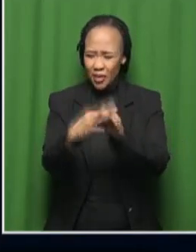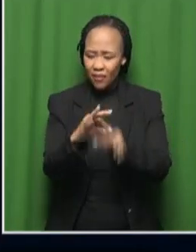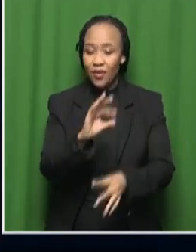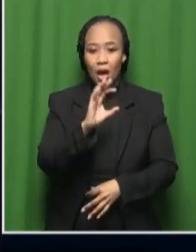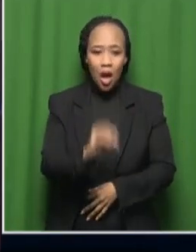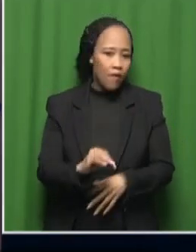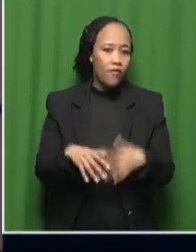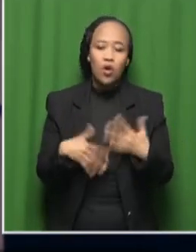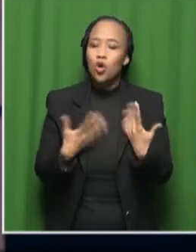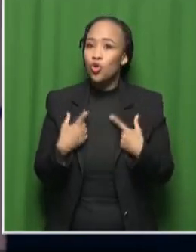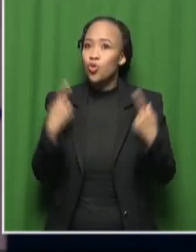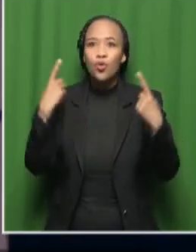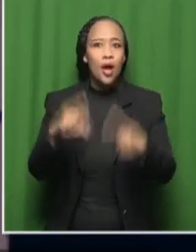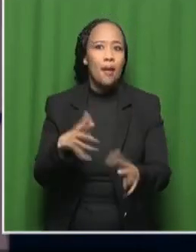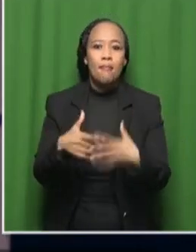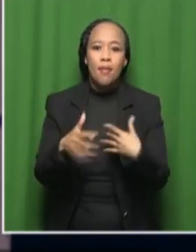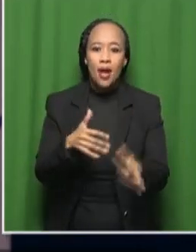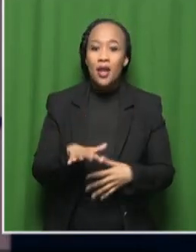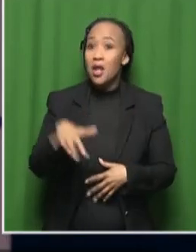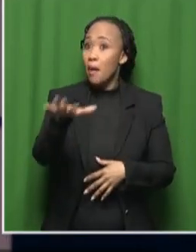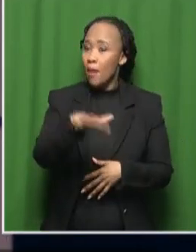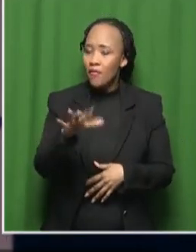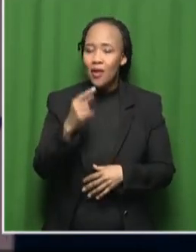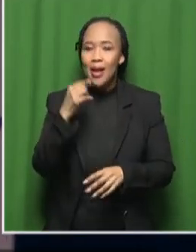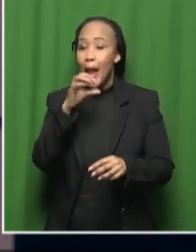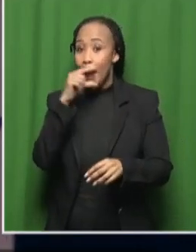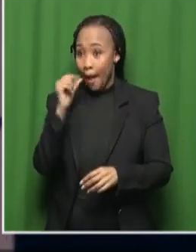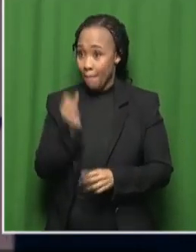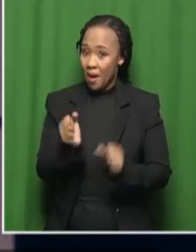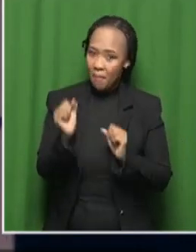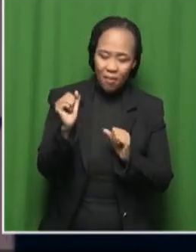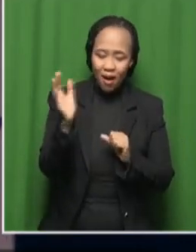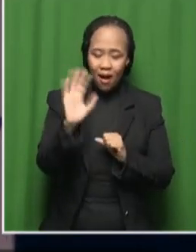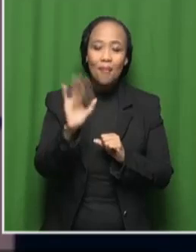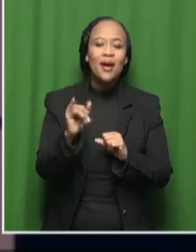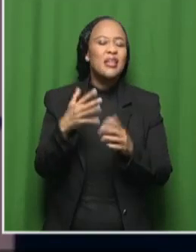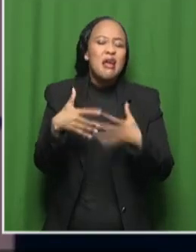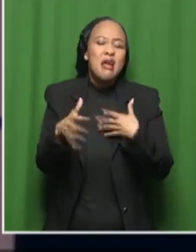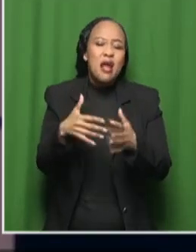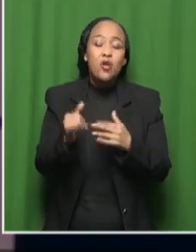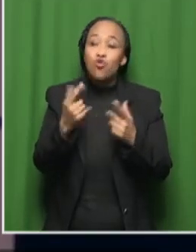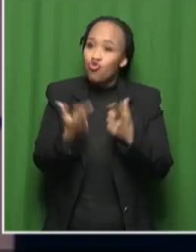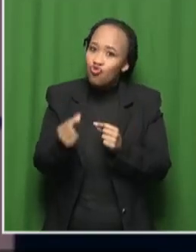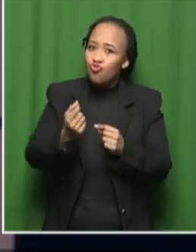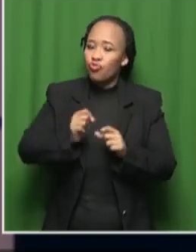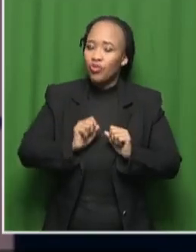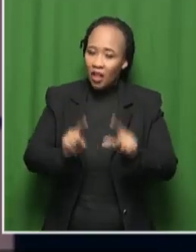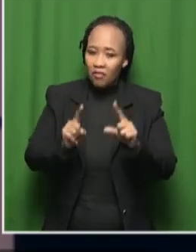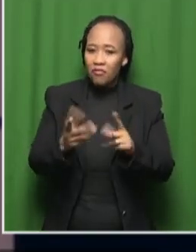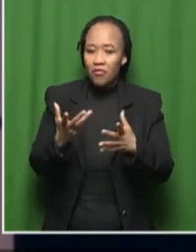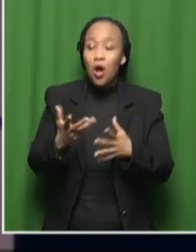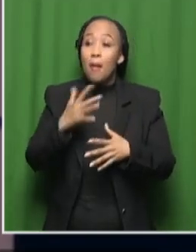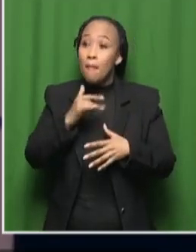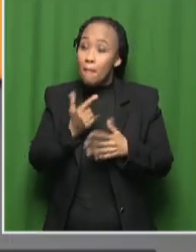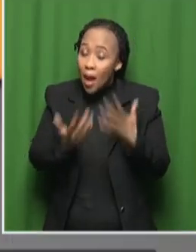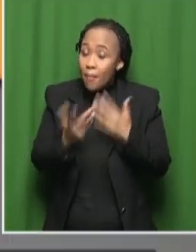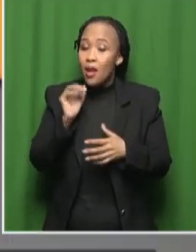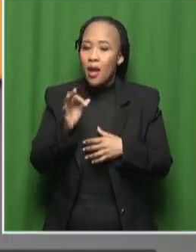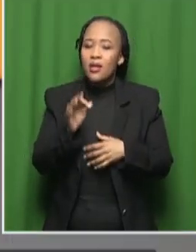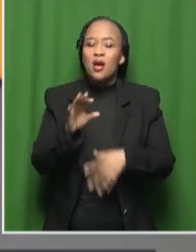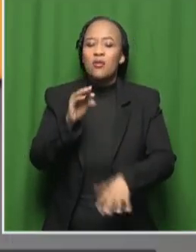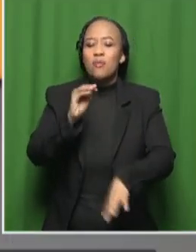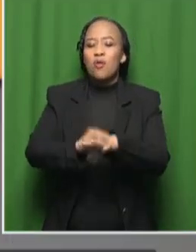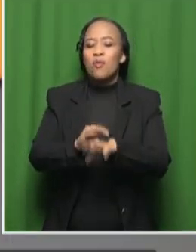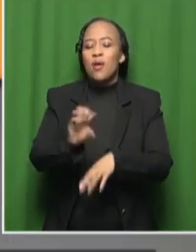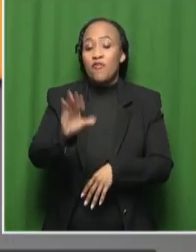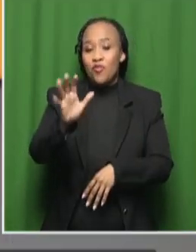just you going on any platform, I don't want to say any specific names, and doing it yourself, because that could really lead to problems. Yeah. May I add one